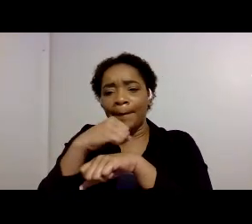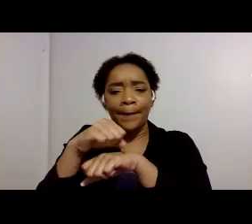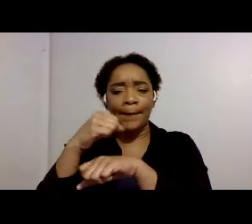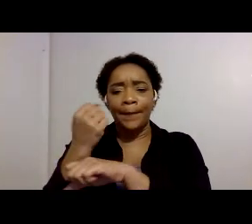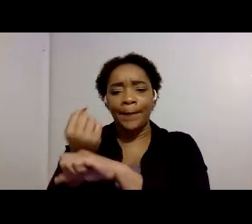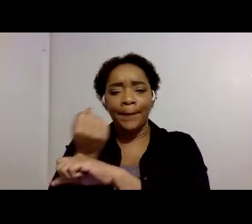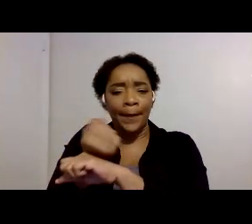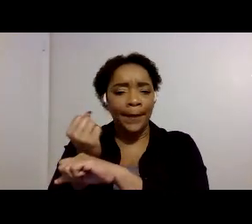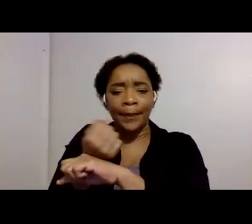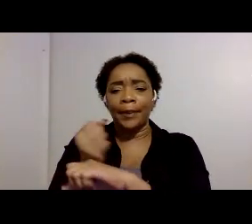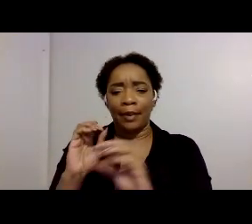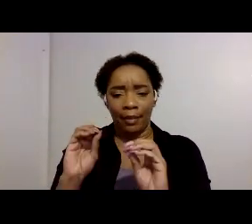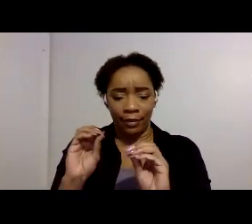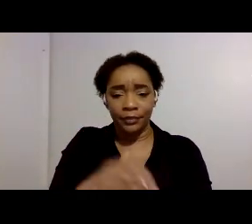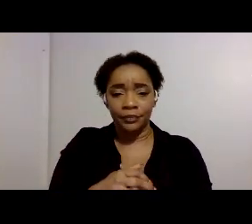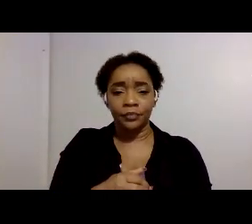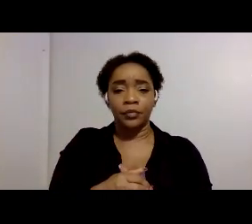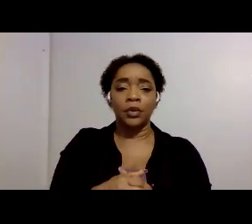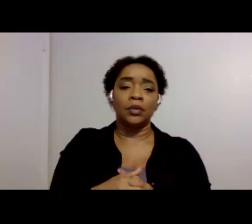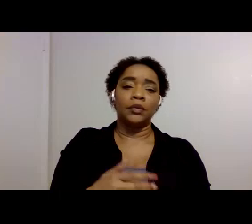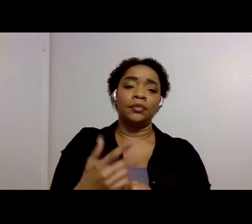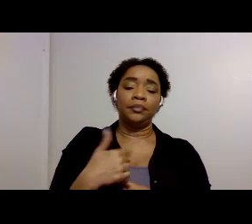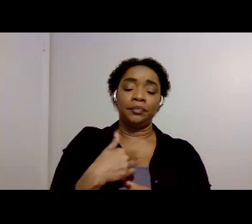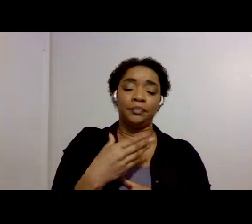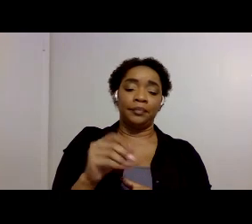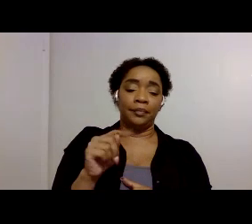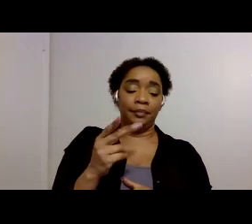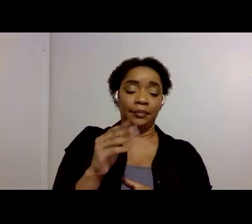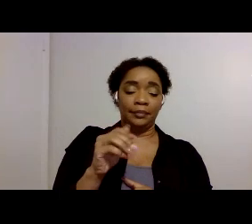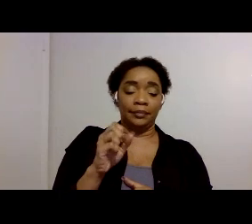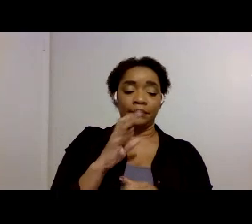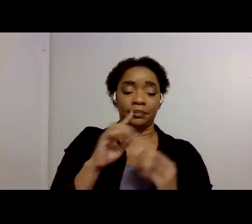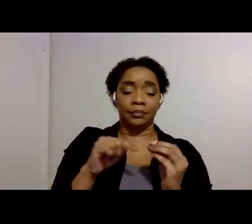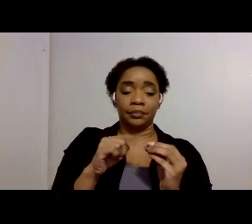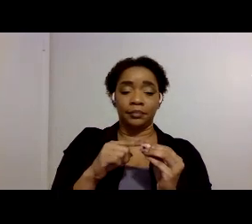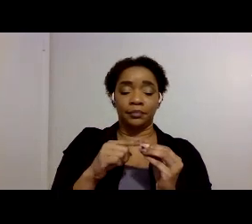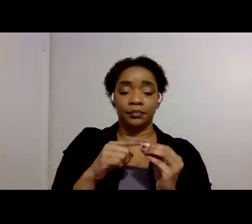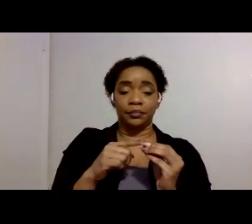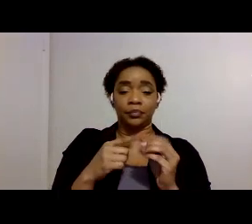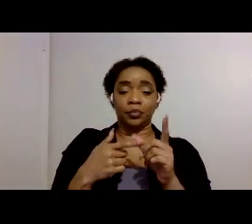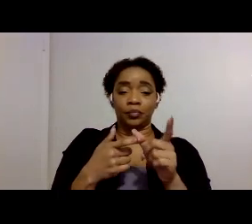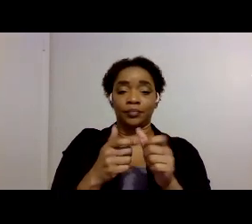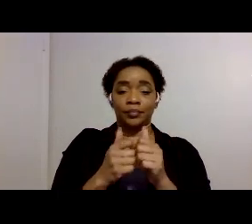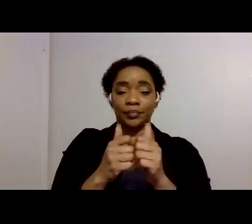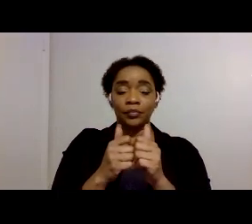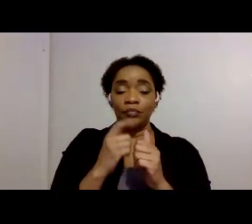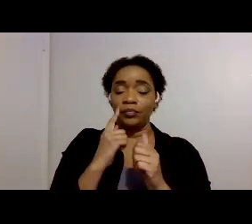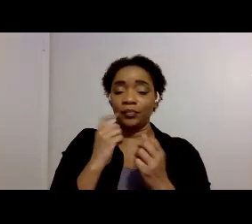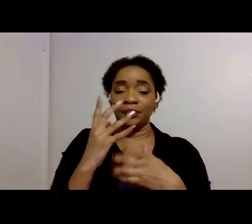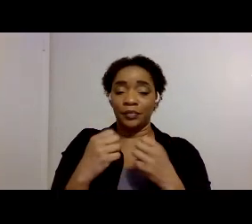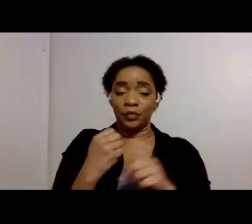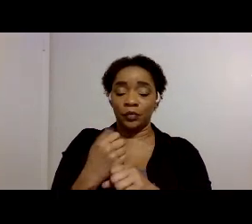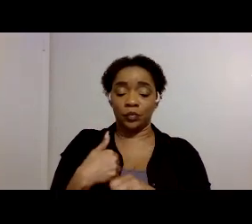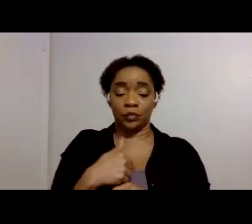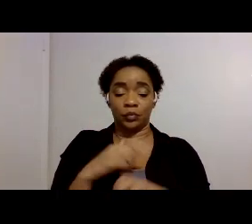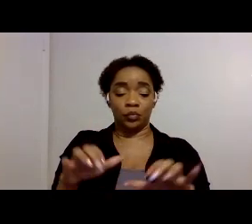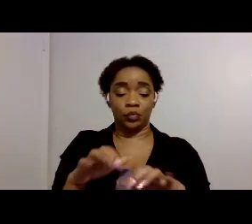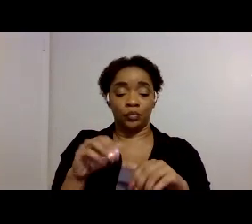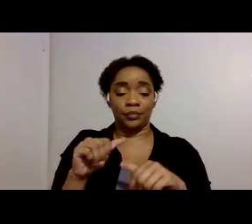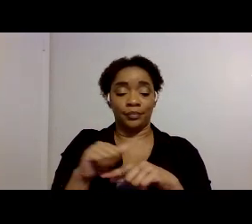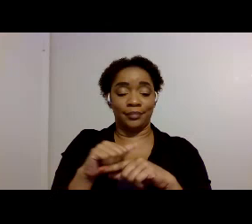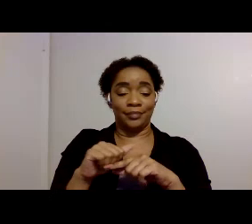about running together for years, and I remember we were doing the exercise, and he's going to laugh at this. And I was in the gurney, and they were